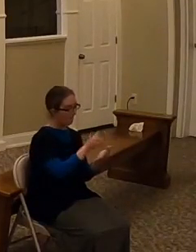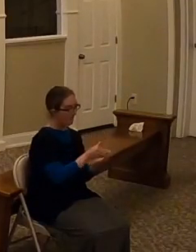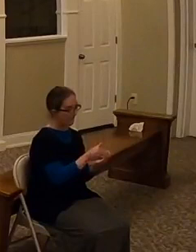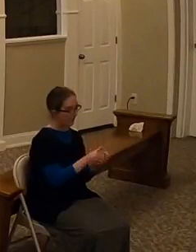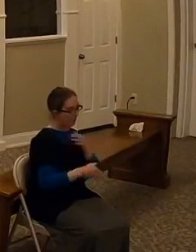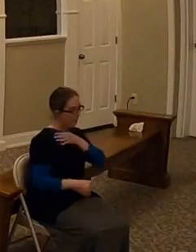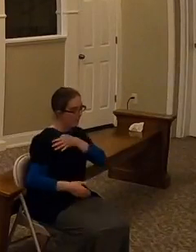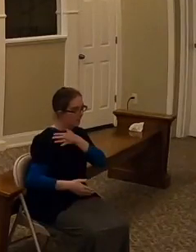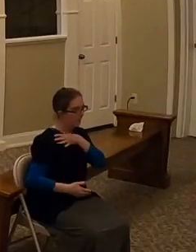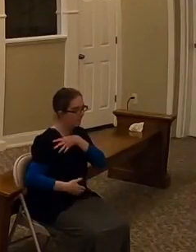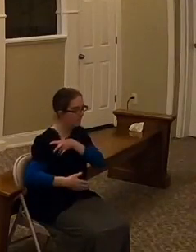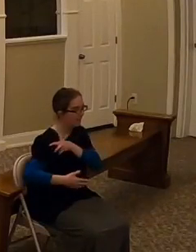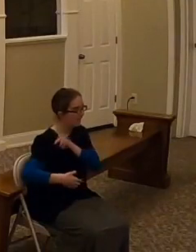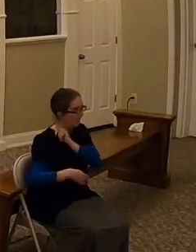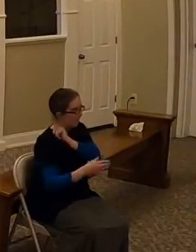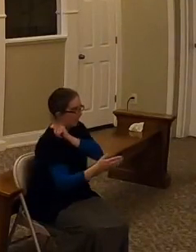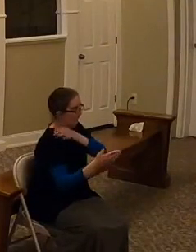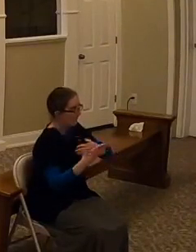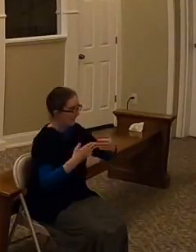Okay.